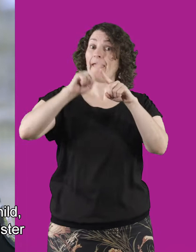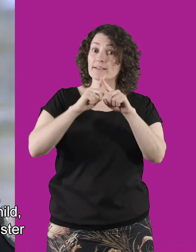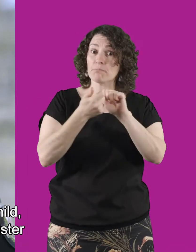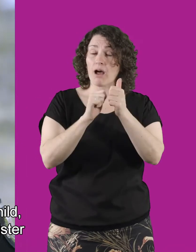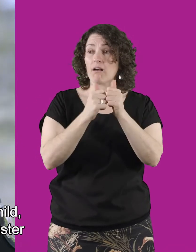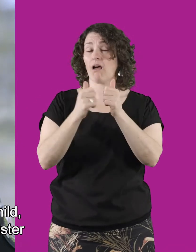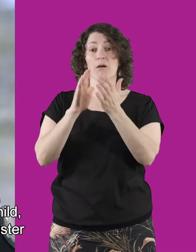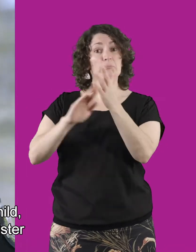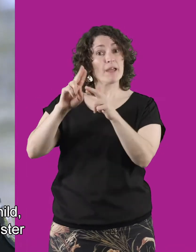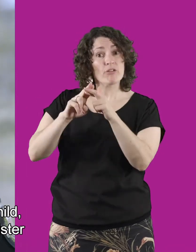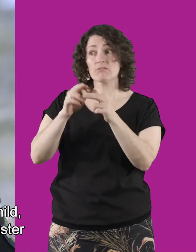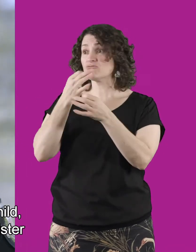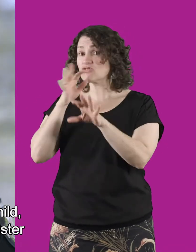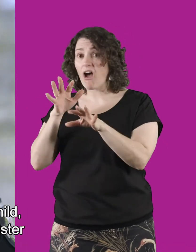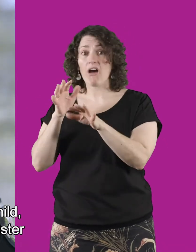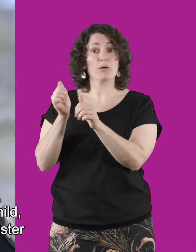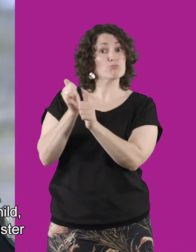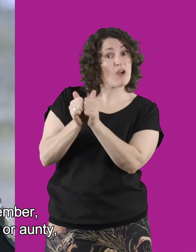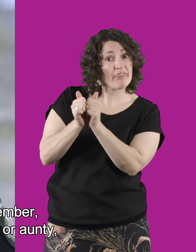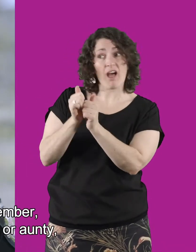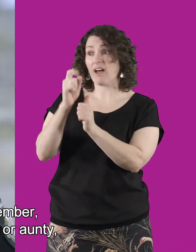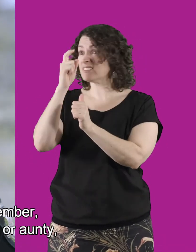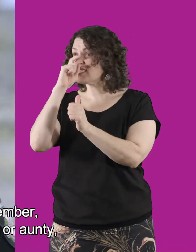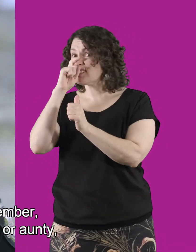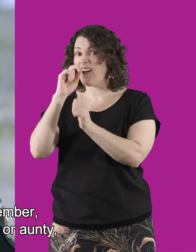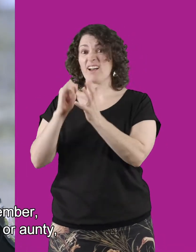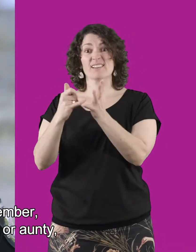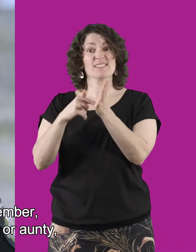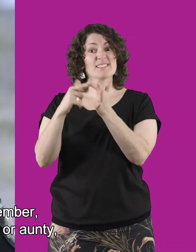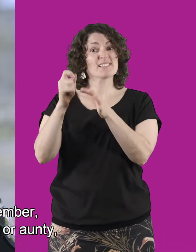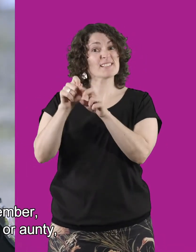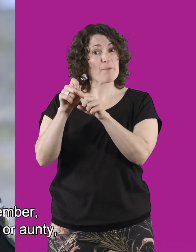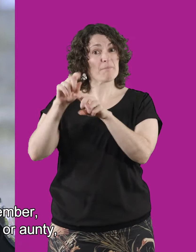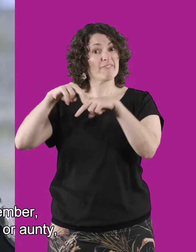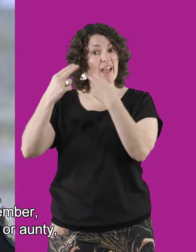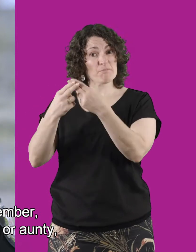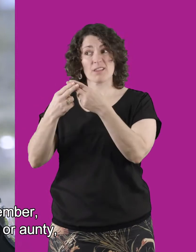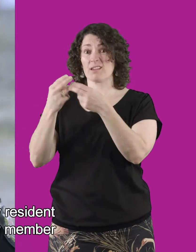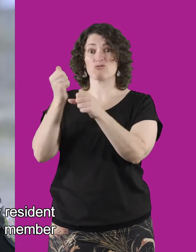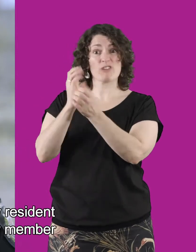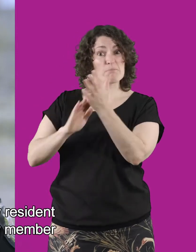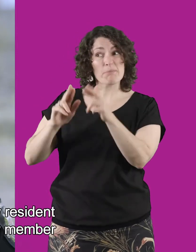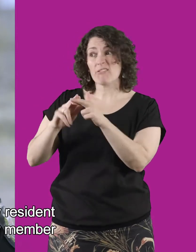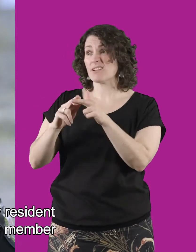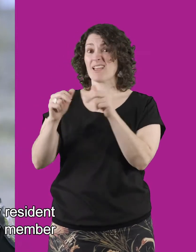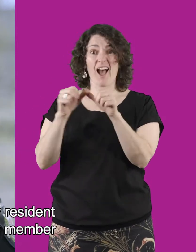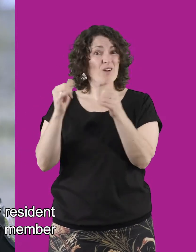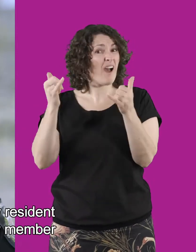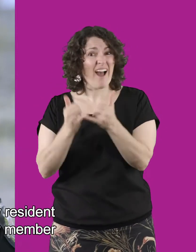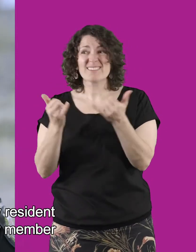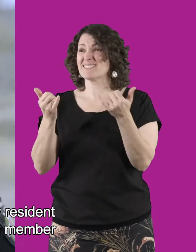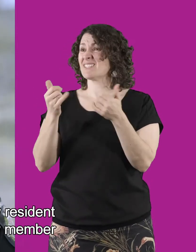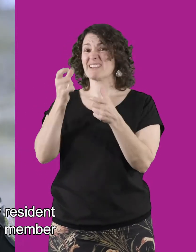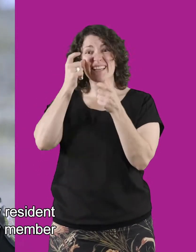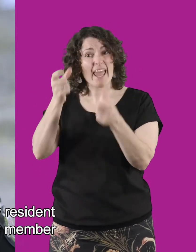a parent, a child, a brother, a sister, a step-family member, grandparent, uncle or auntie, or a carer or fellow